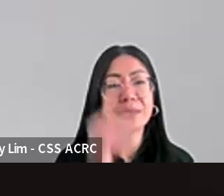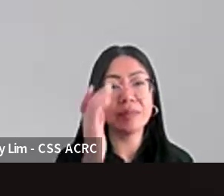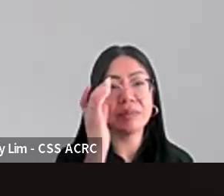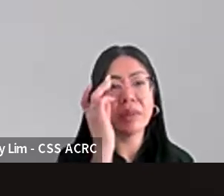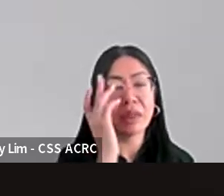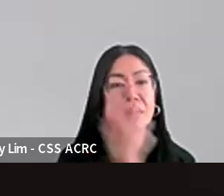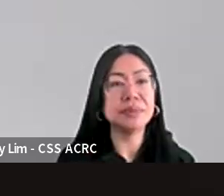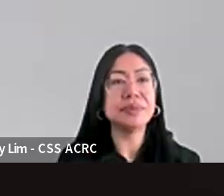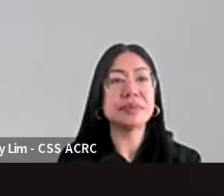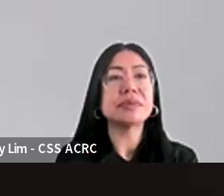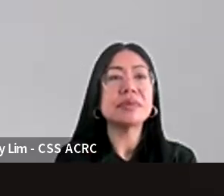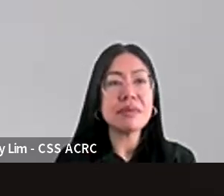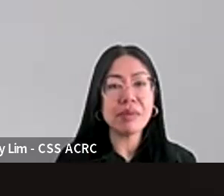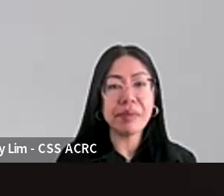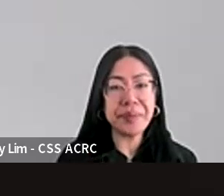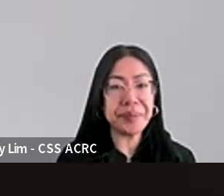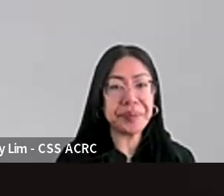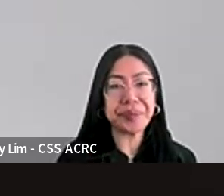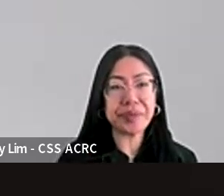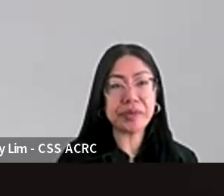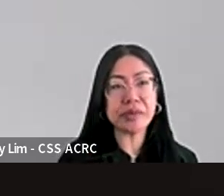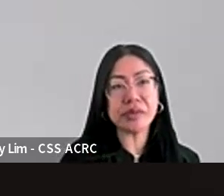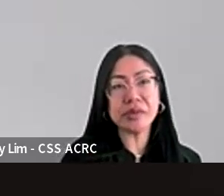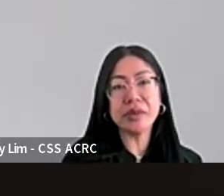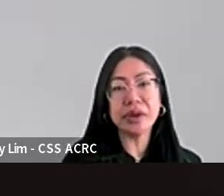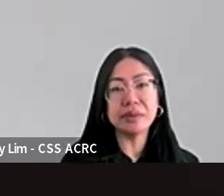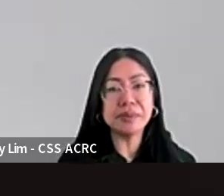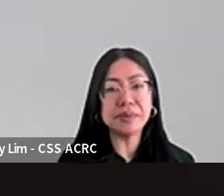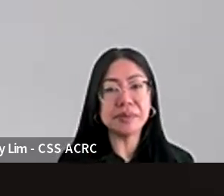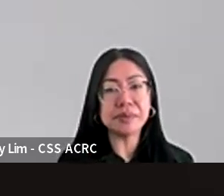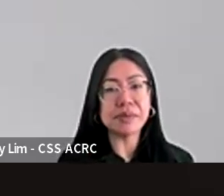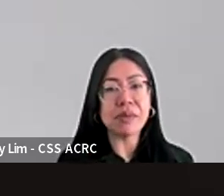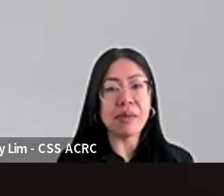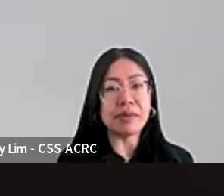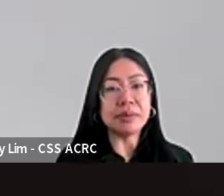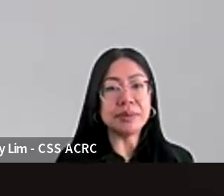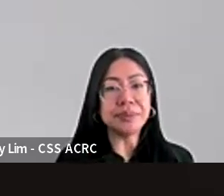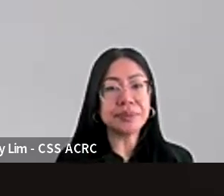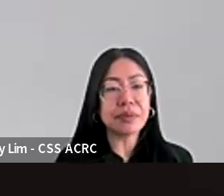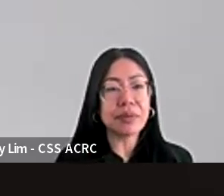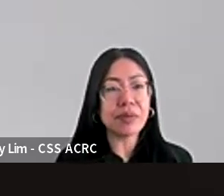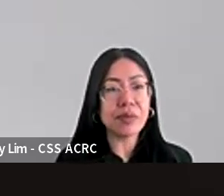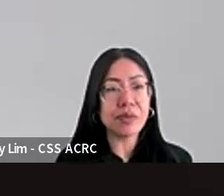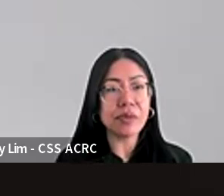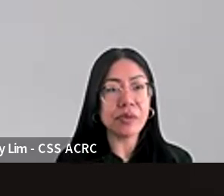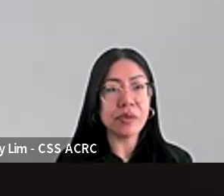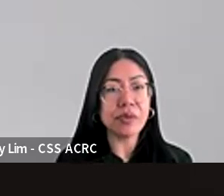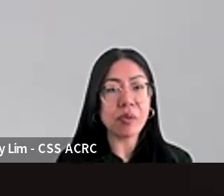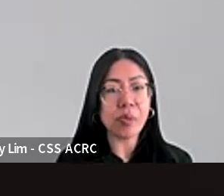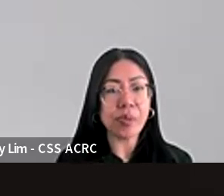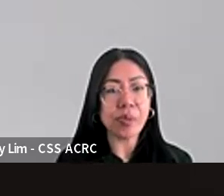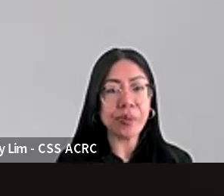Mark's question, last year we got about $15 million in requests, and we were granted that